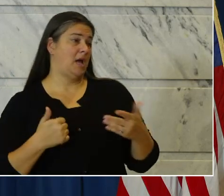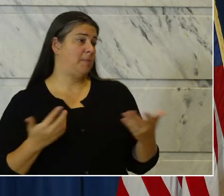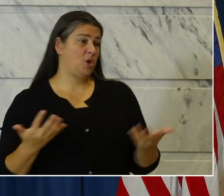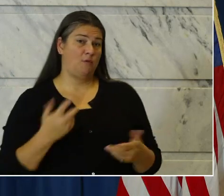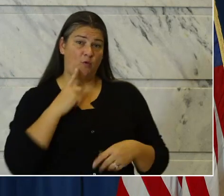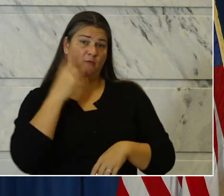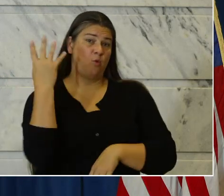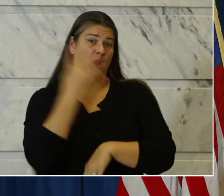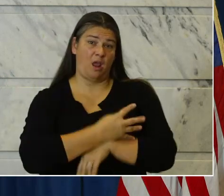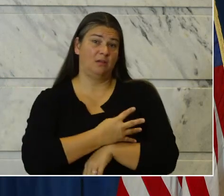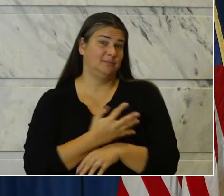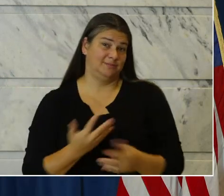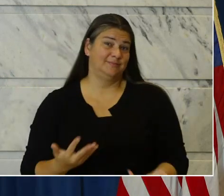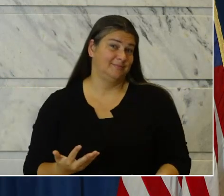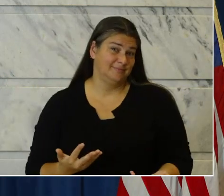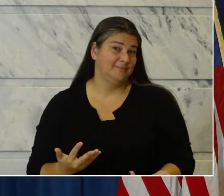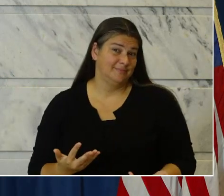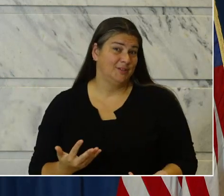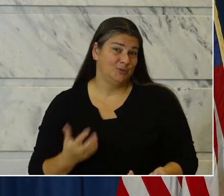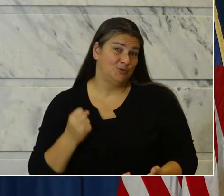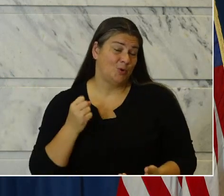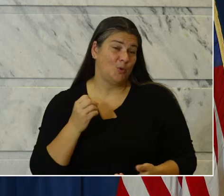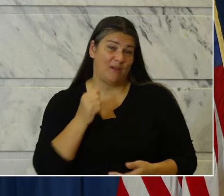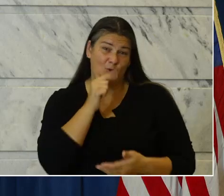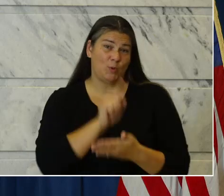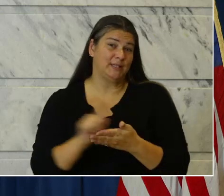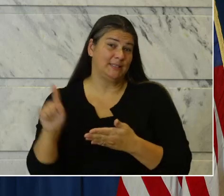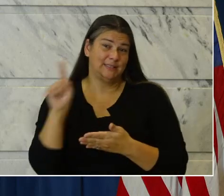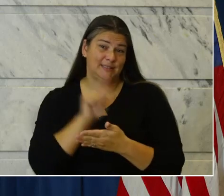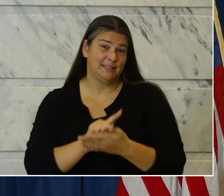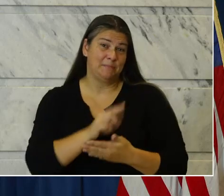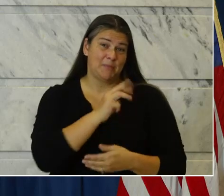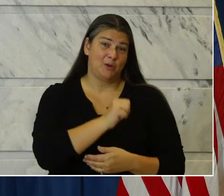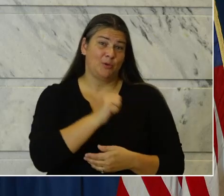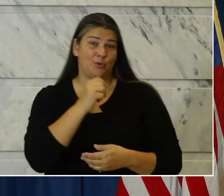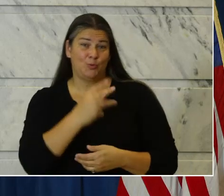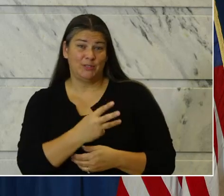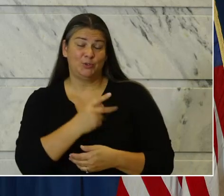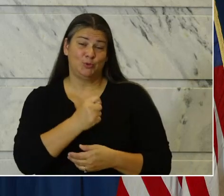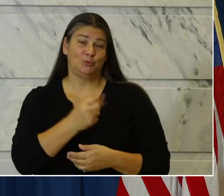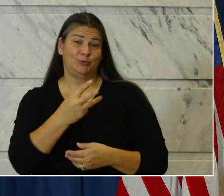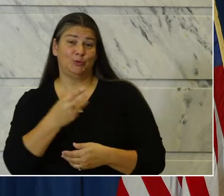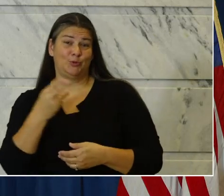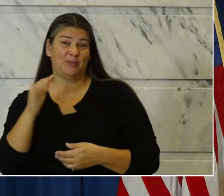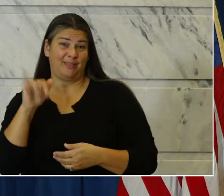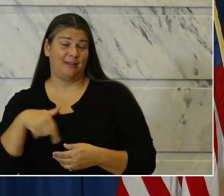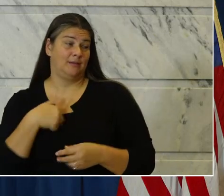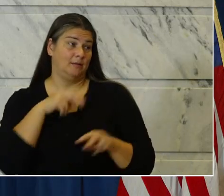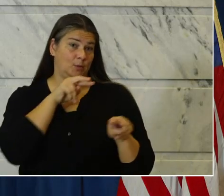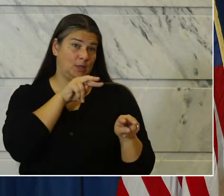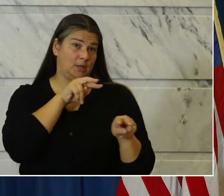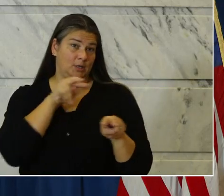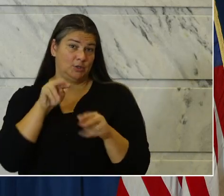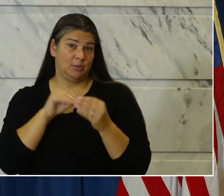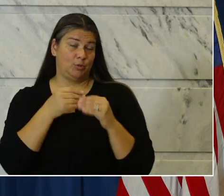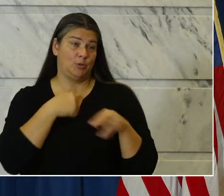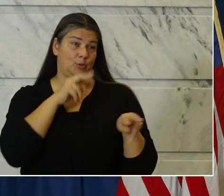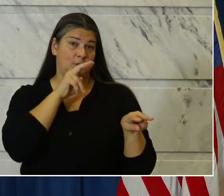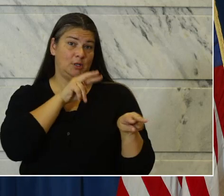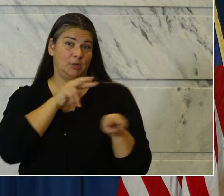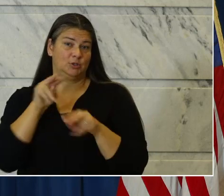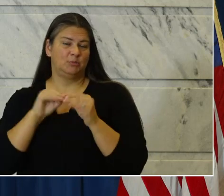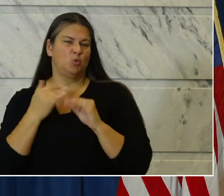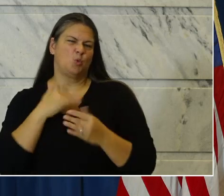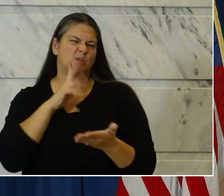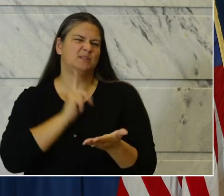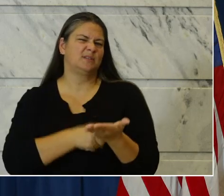we'll continue to watch the numbers and where they go and talk about it as they move. We